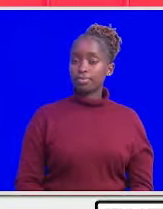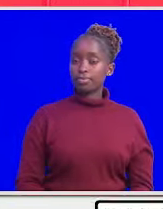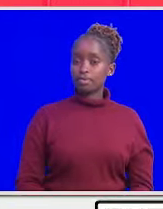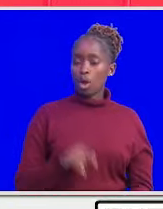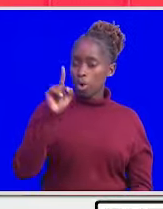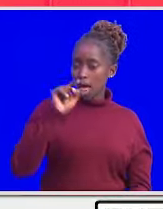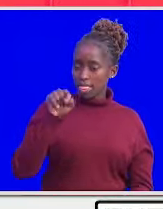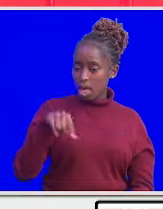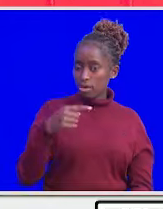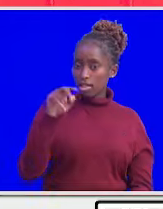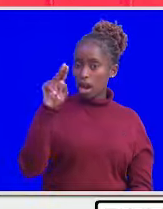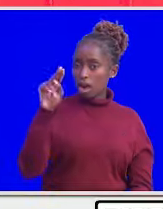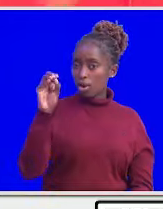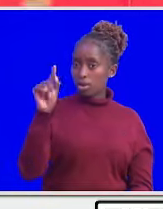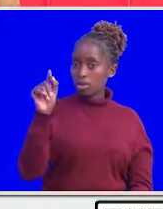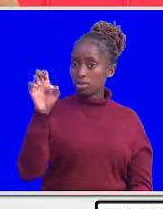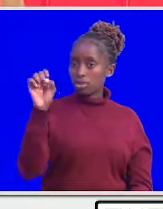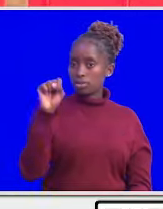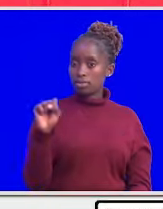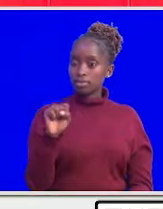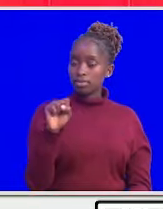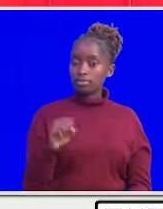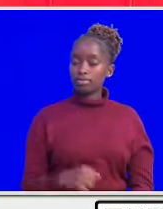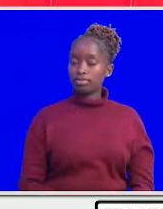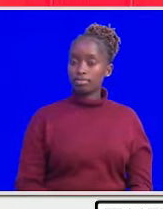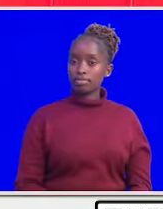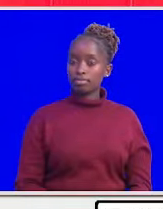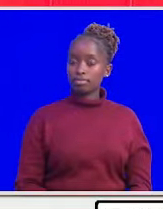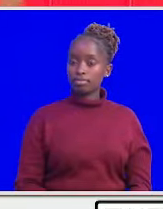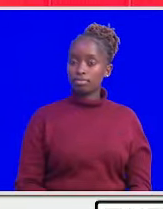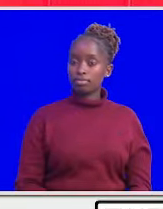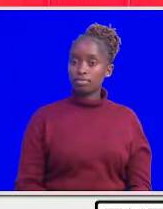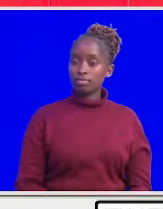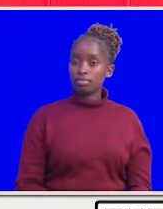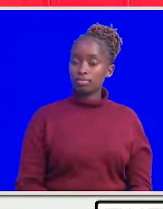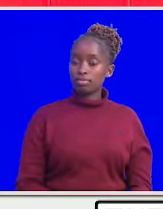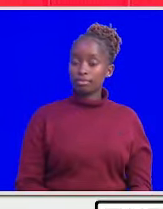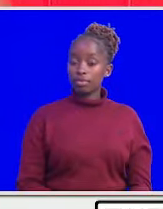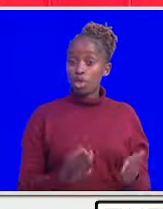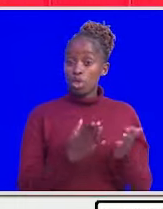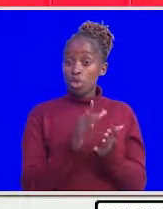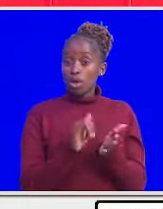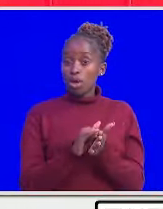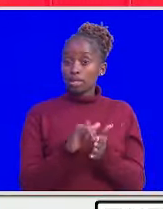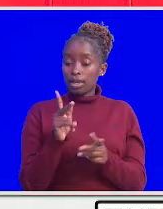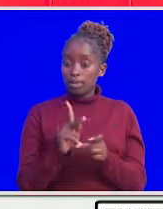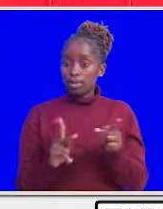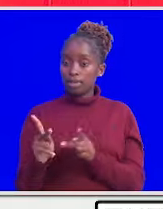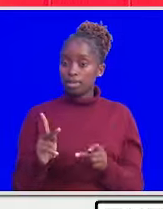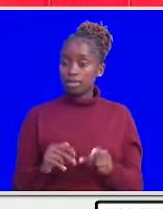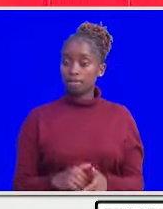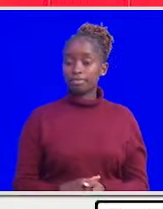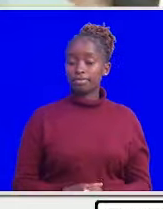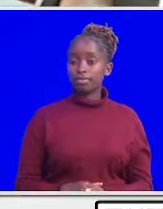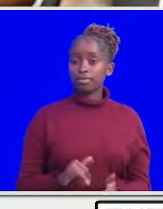got thrown out or worn out and requires replacement through a procurement process that operates